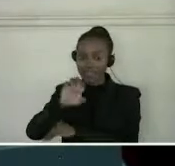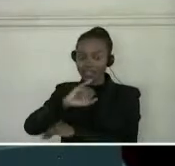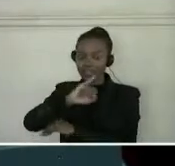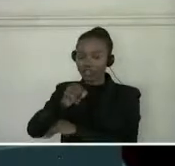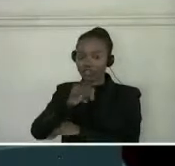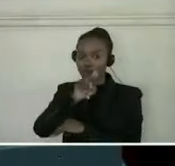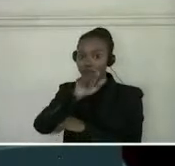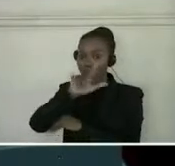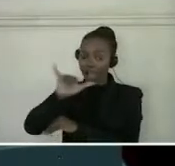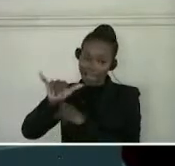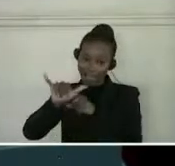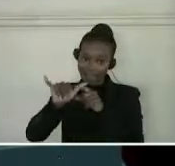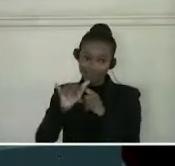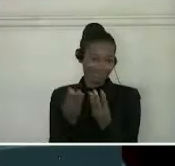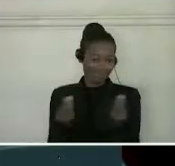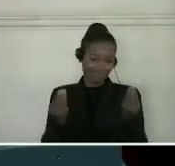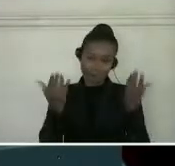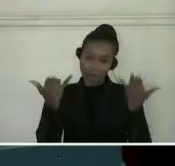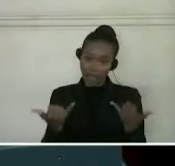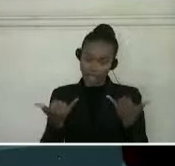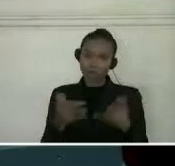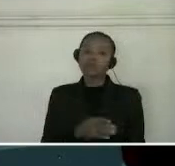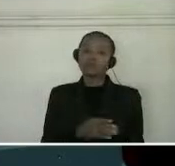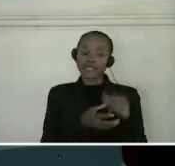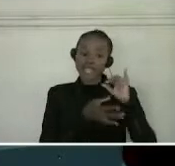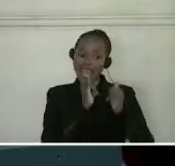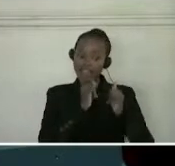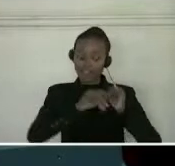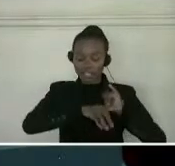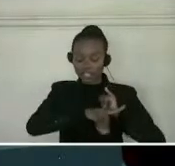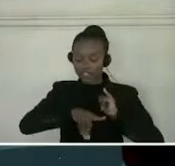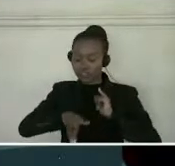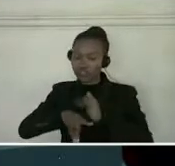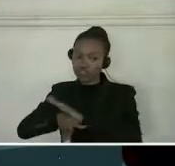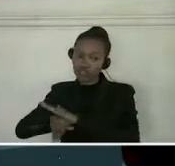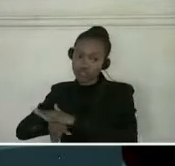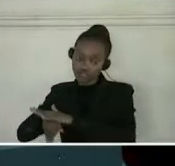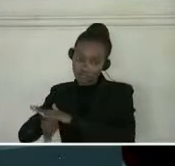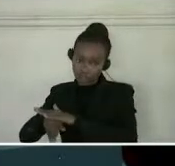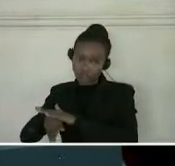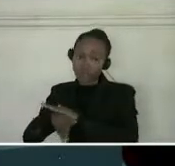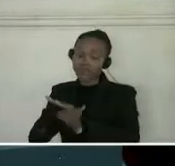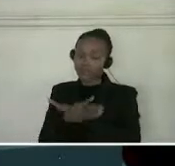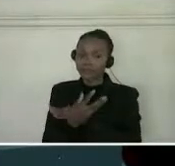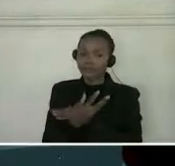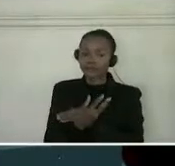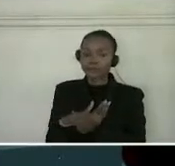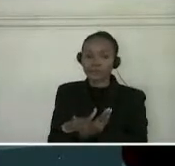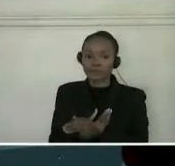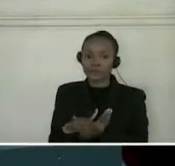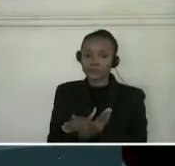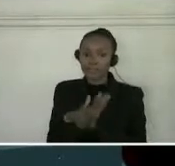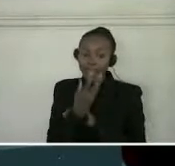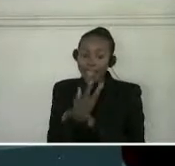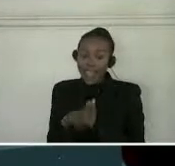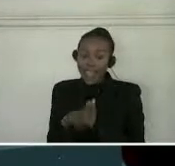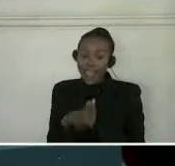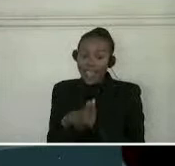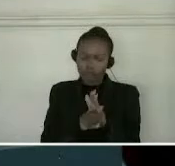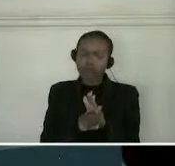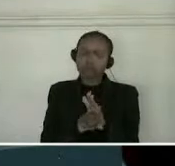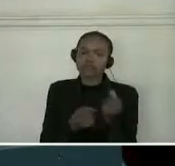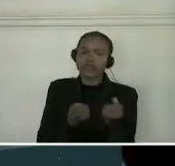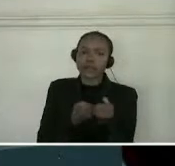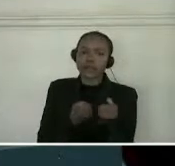the 11th district in line with the vision of establishment a new traditional equine sector there is a full support for